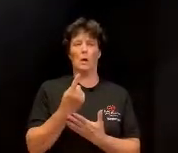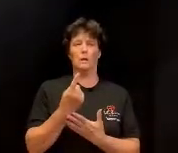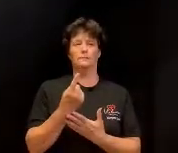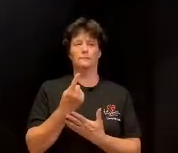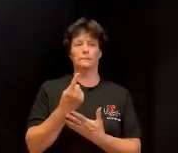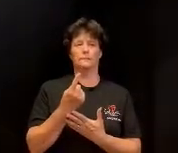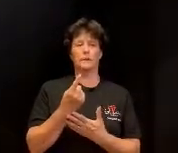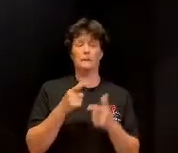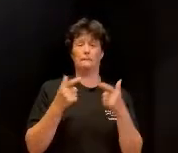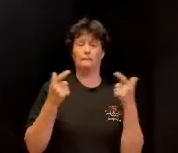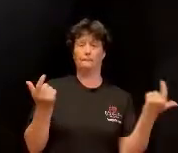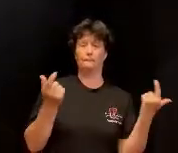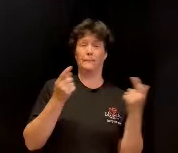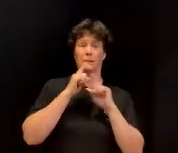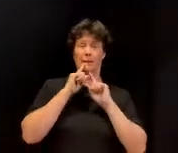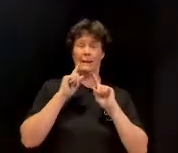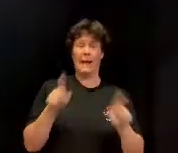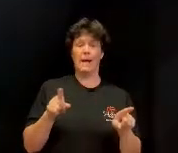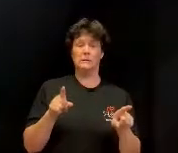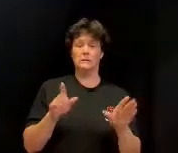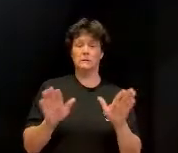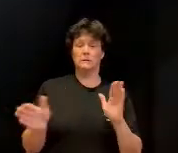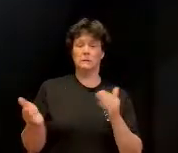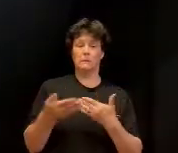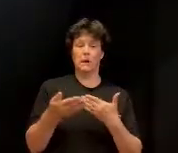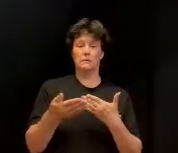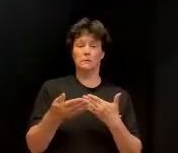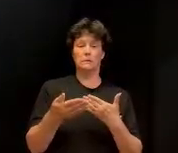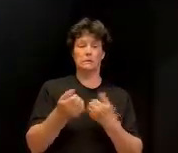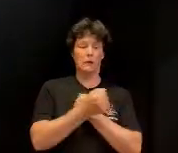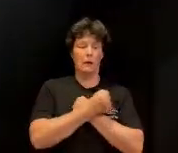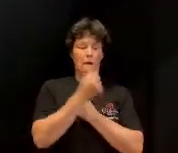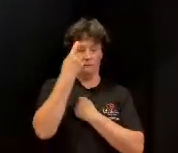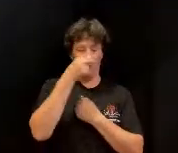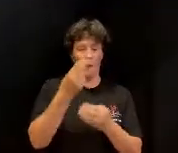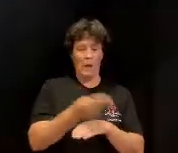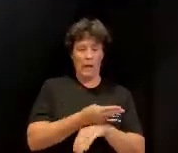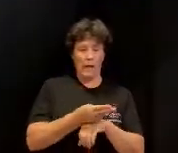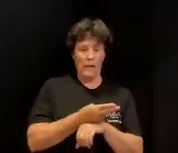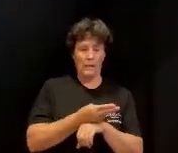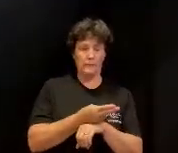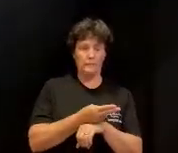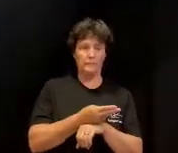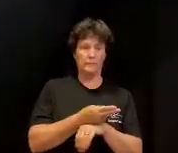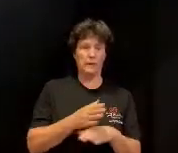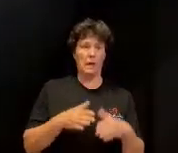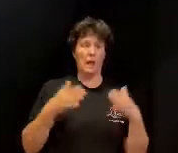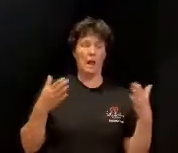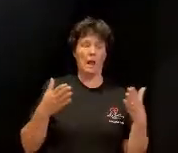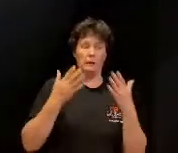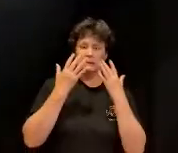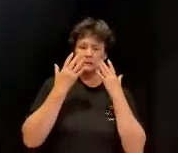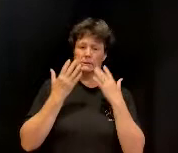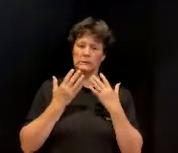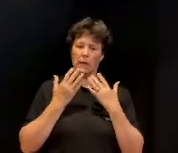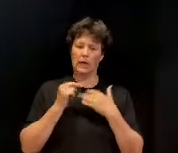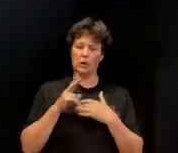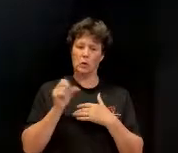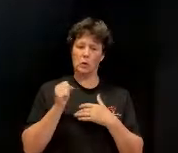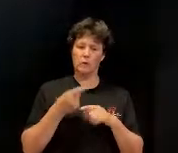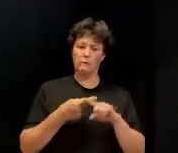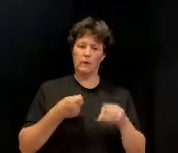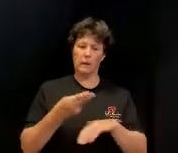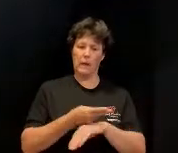One big announcement, right, is our boxes of love for Haiti. A lot of sad news coming out of Haiti today.